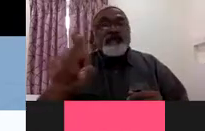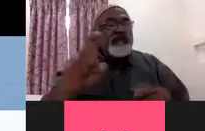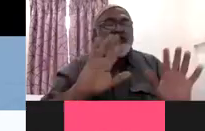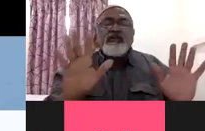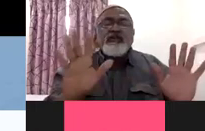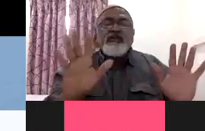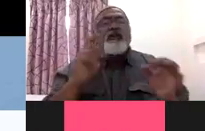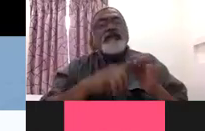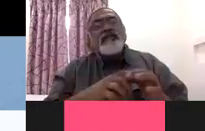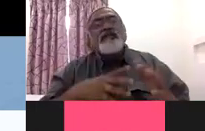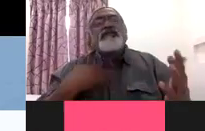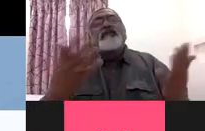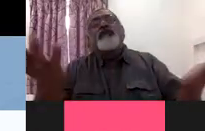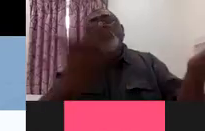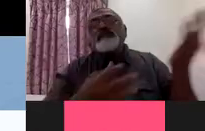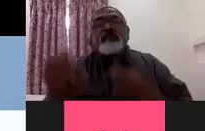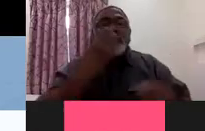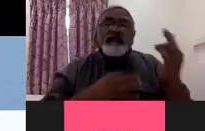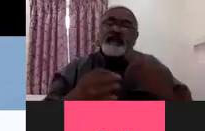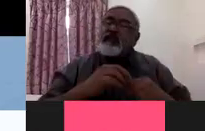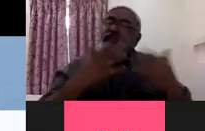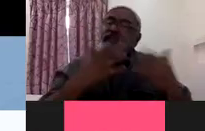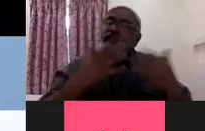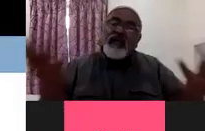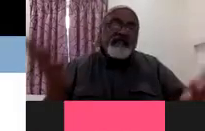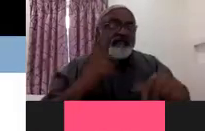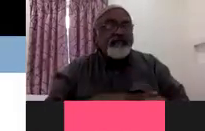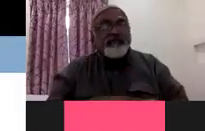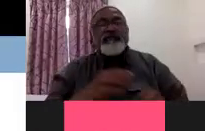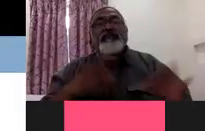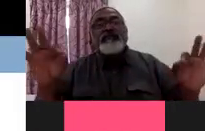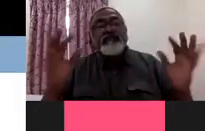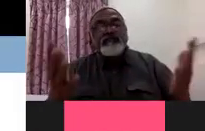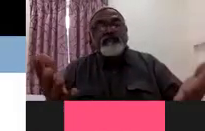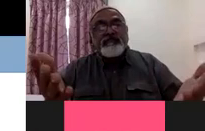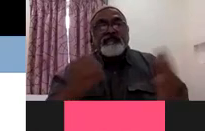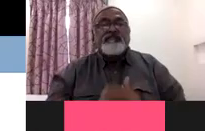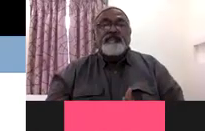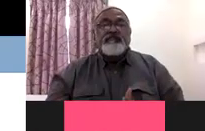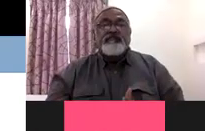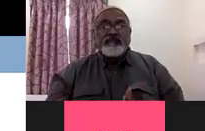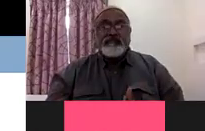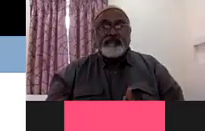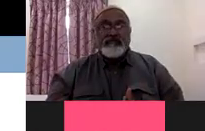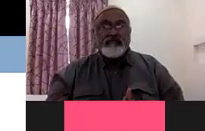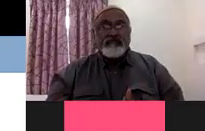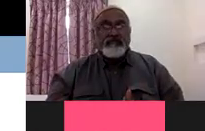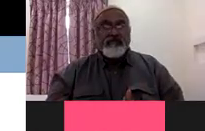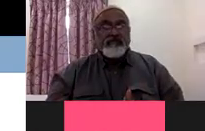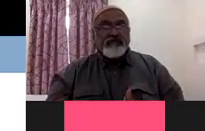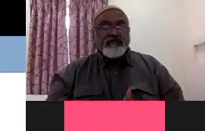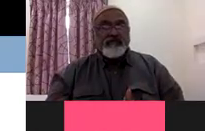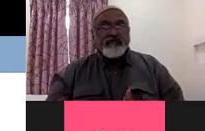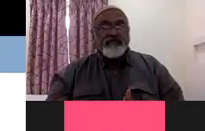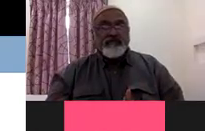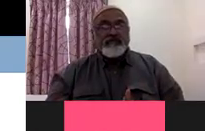So please feel free to ask at any point in time. Okay. I will start with, this is how the flow is going to